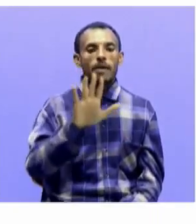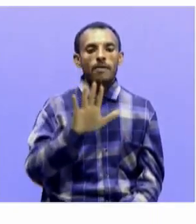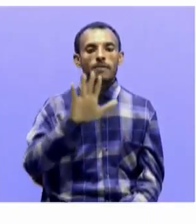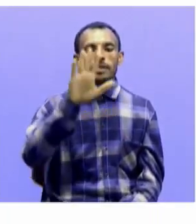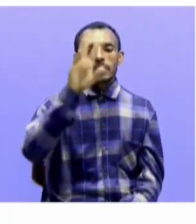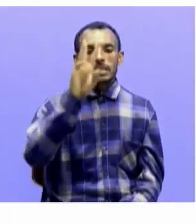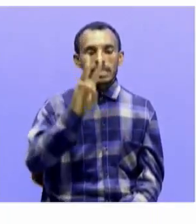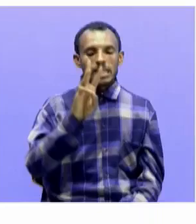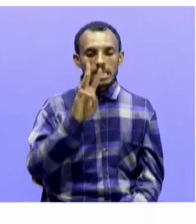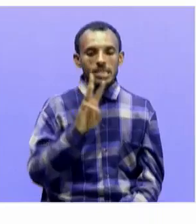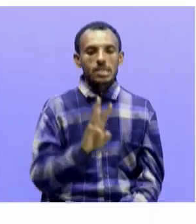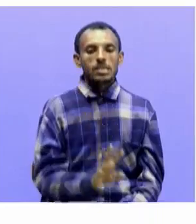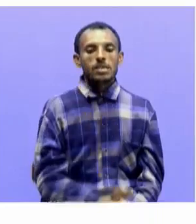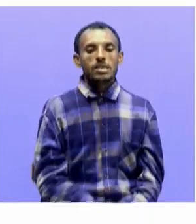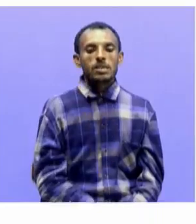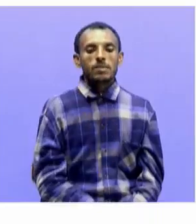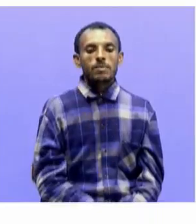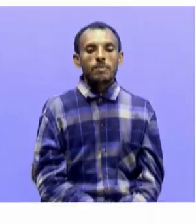6,